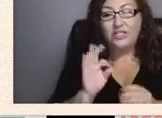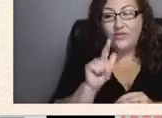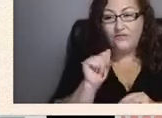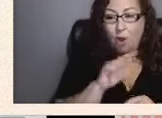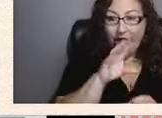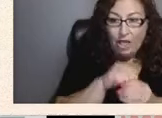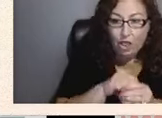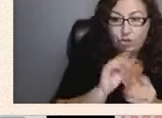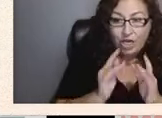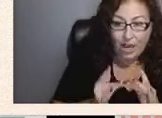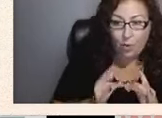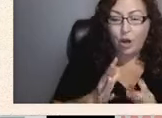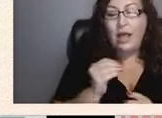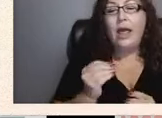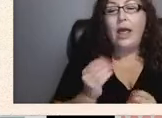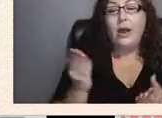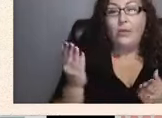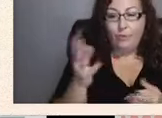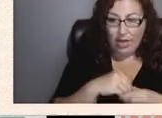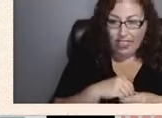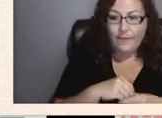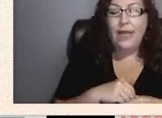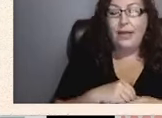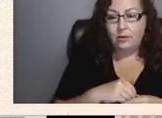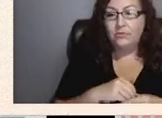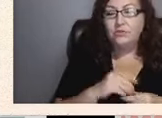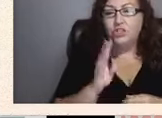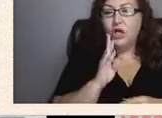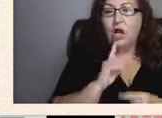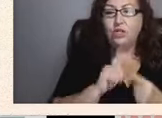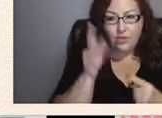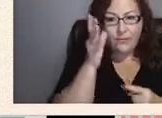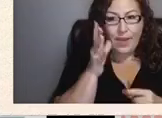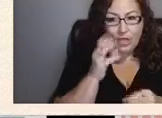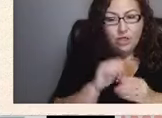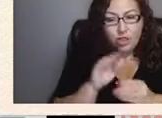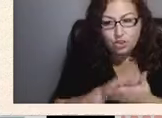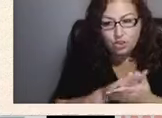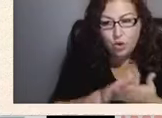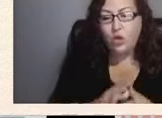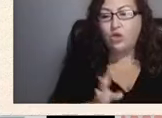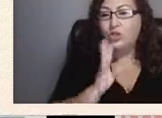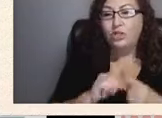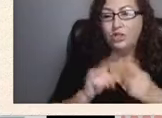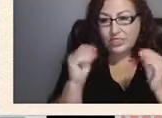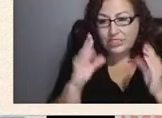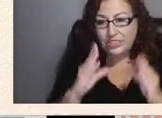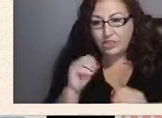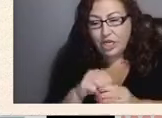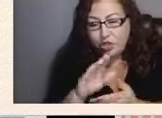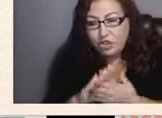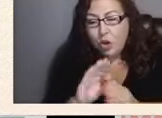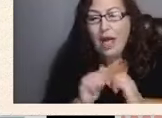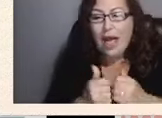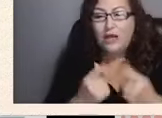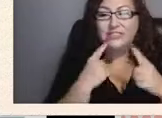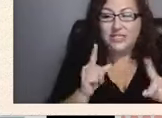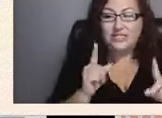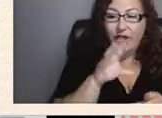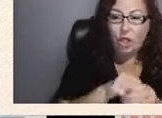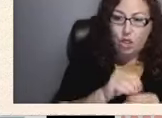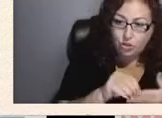Network and bringing them in to talk to the parents in your school, talk to the teachers in your school about how to successfully include students, or